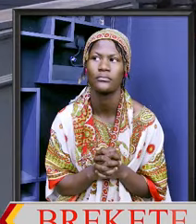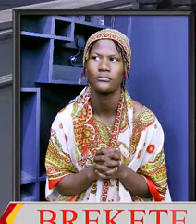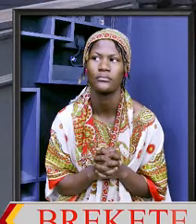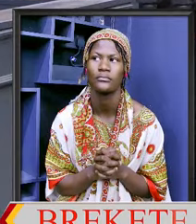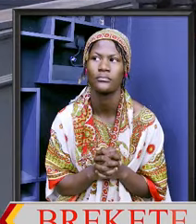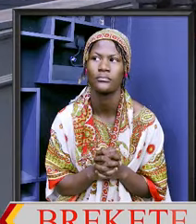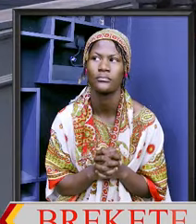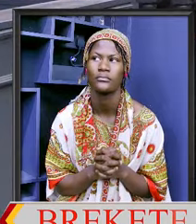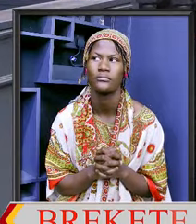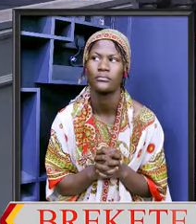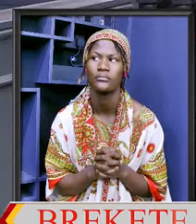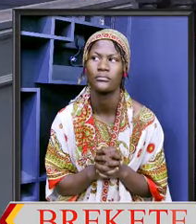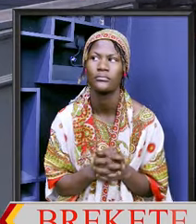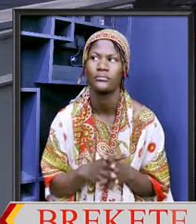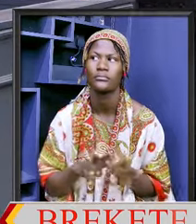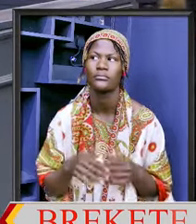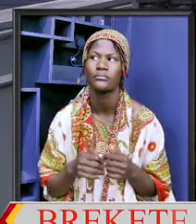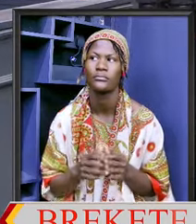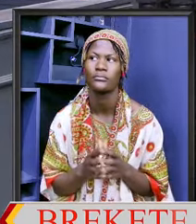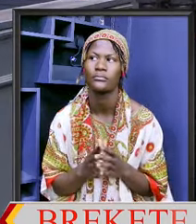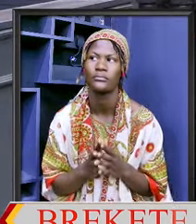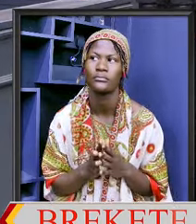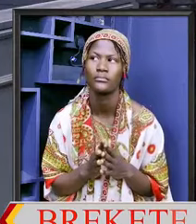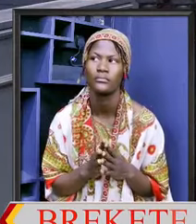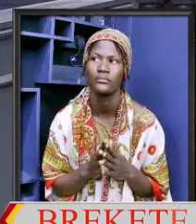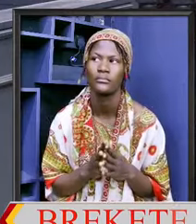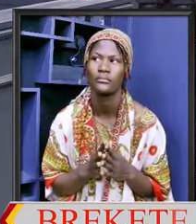Give her a microphone.